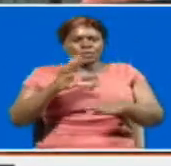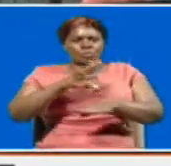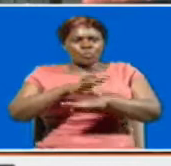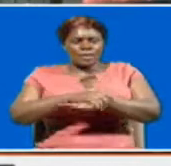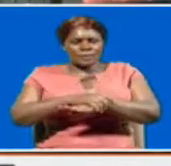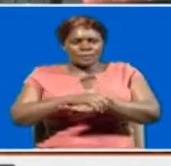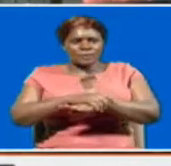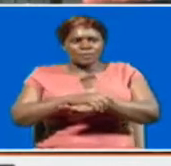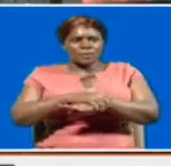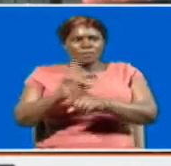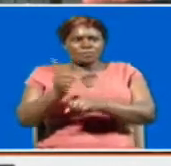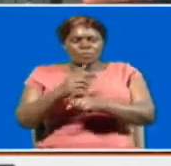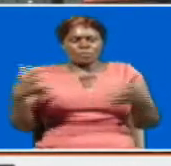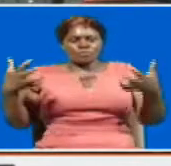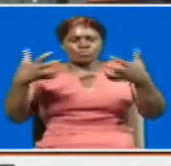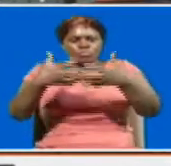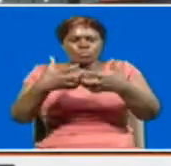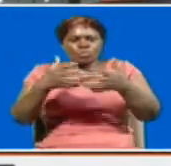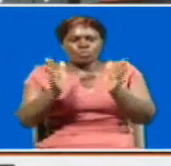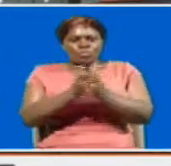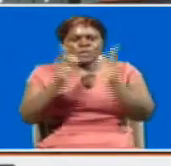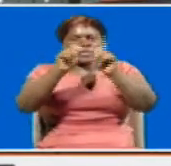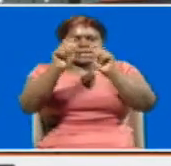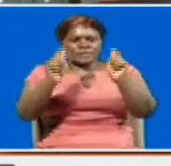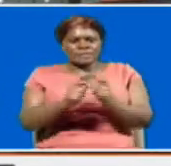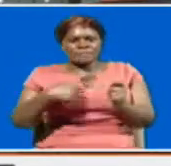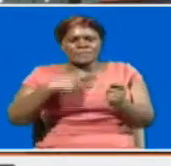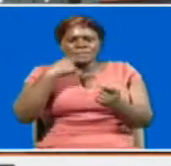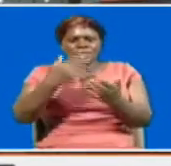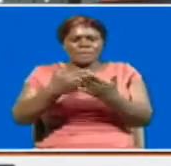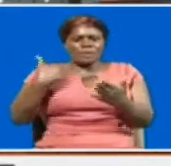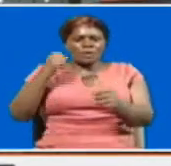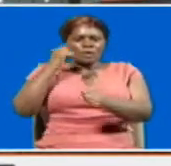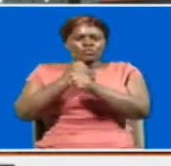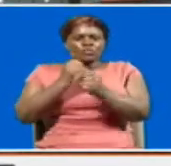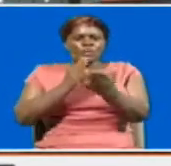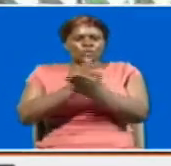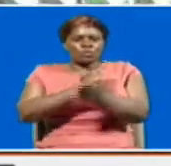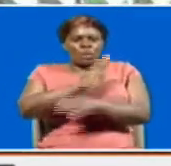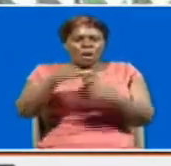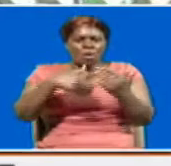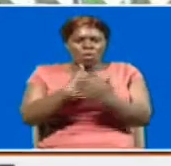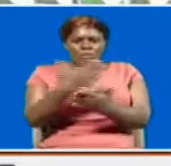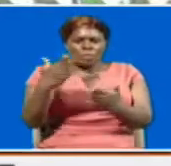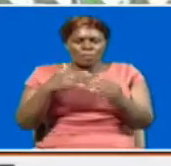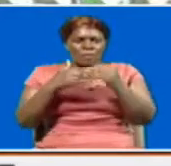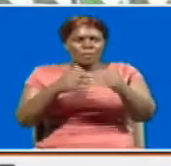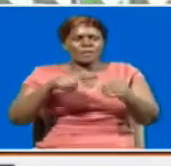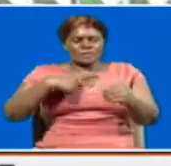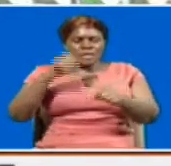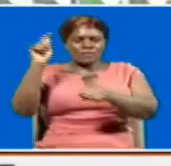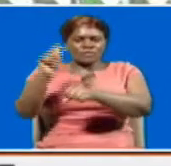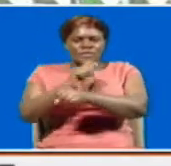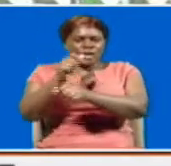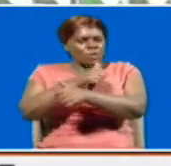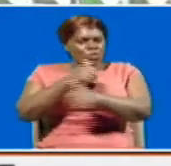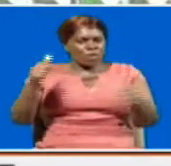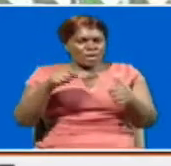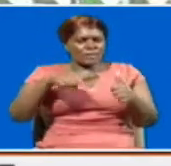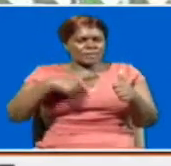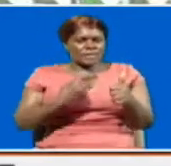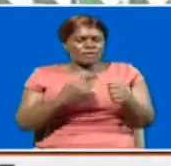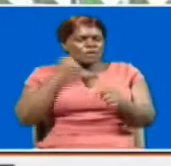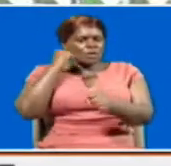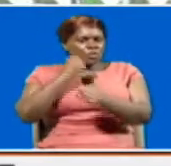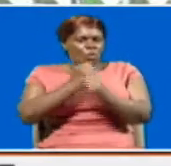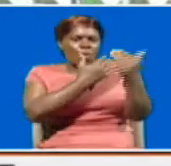minutes, to gel with the team, and like I said before, just show everyone what I can do. Tume prepare poa, na tuna hope